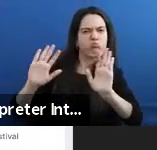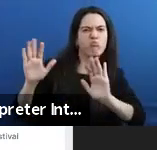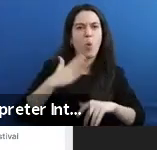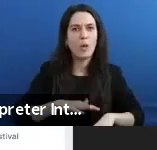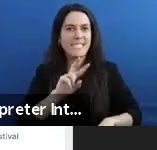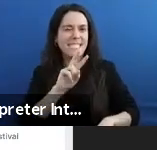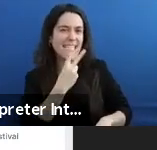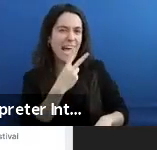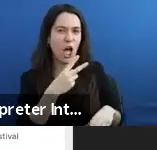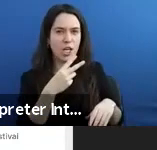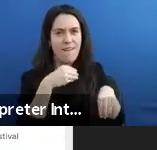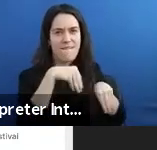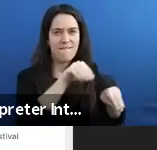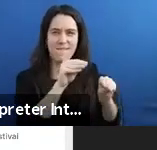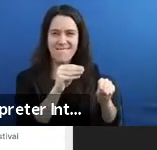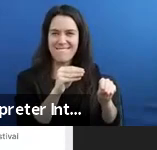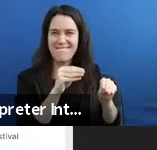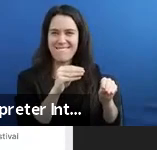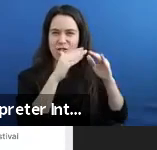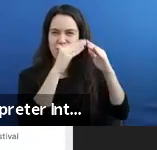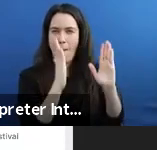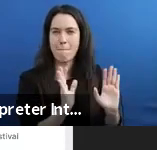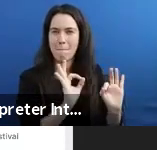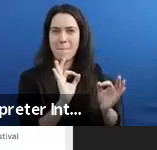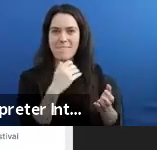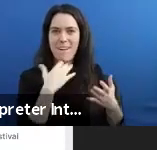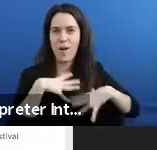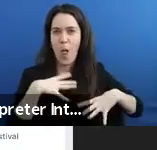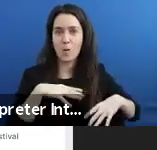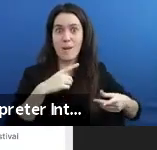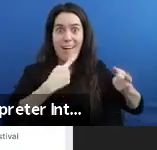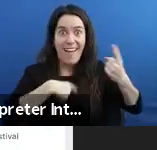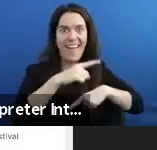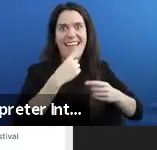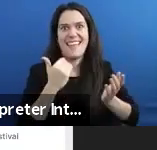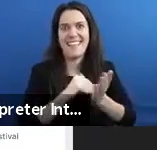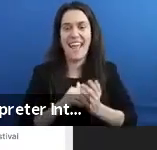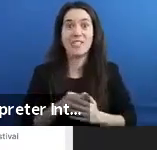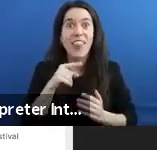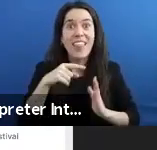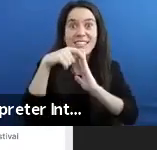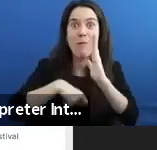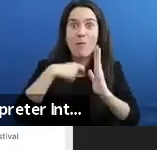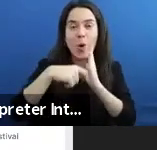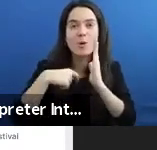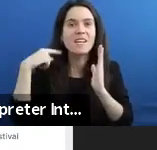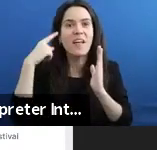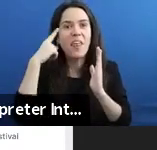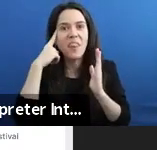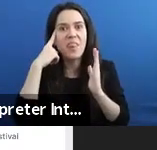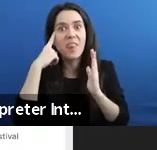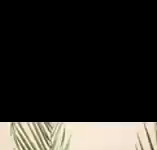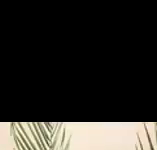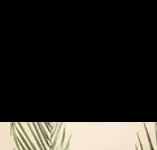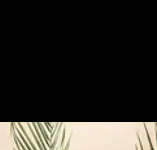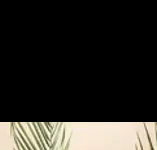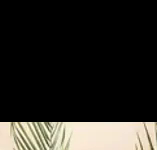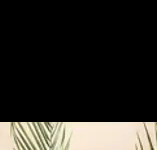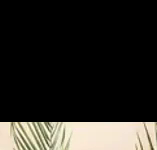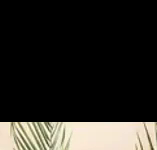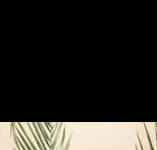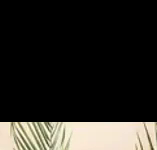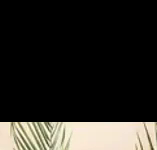fashion industry anymore. So by projects like this, I think when we approach young people,